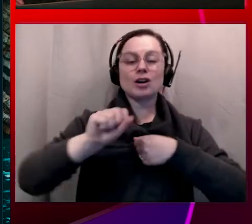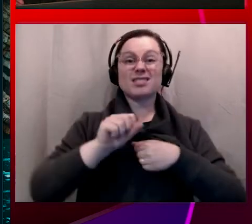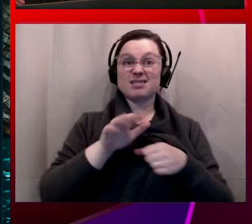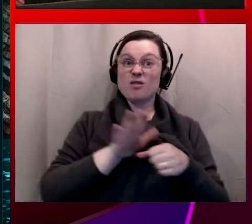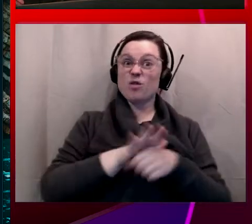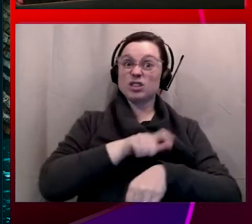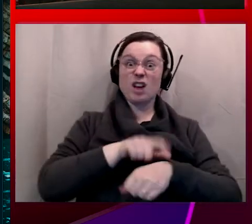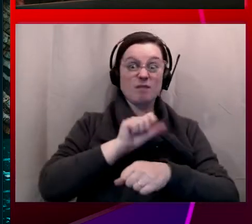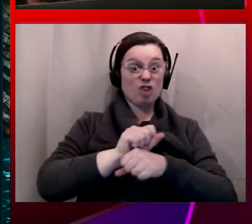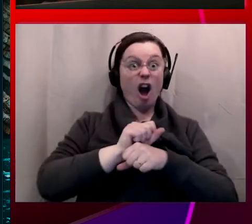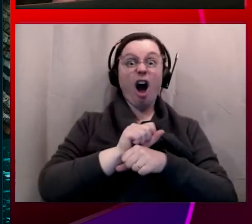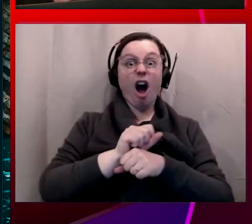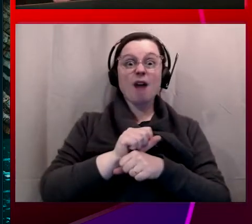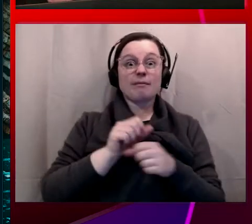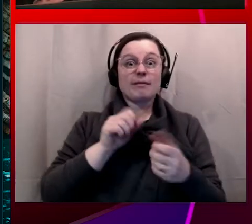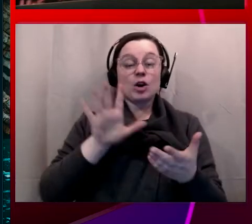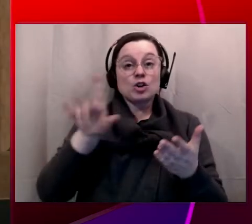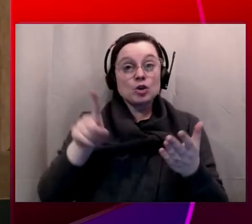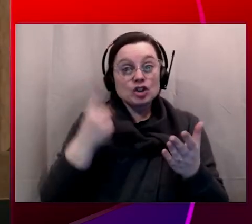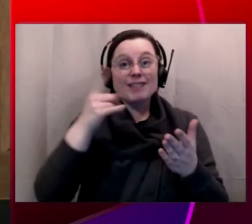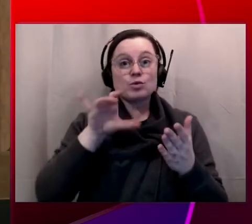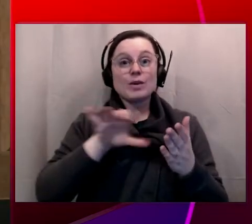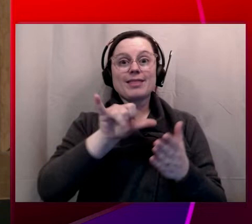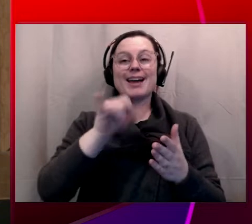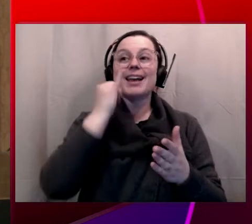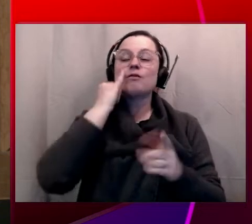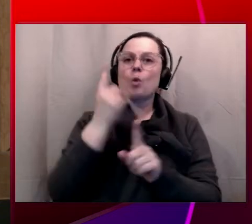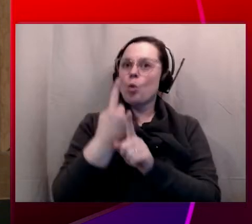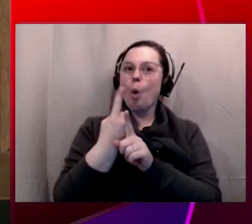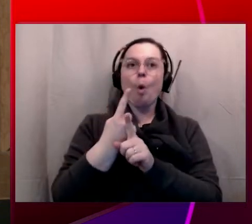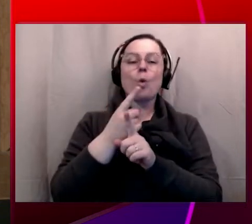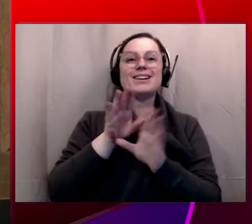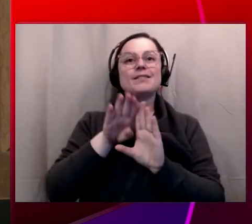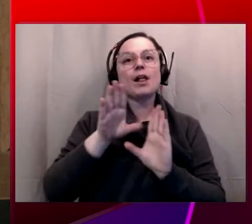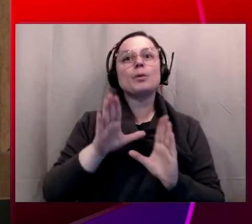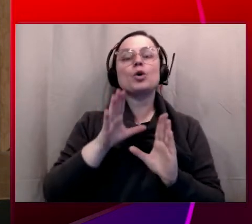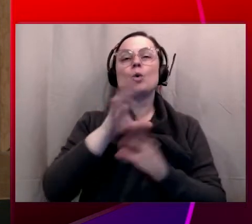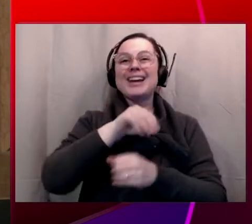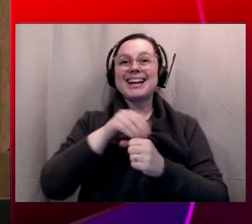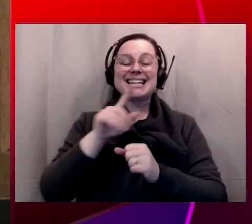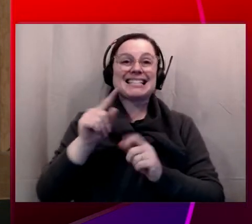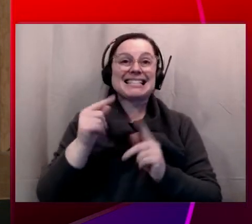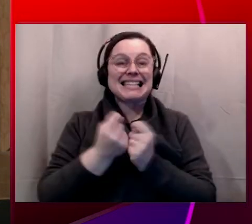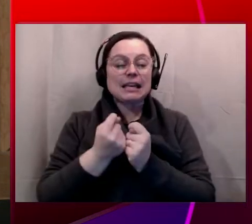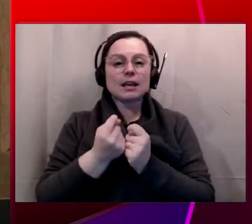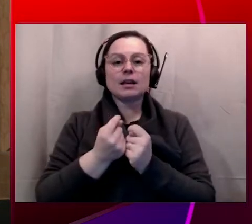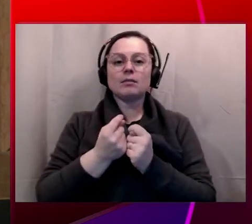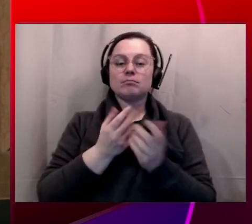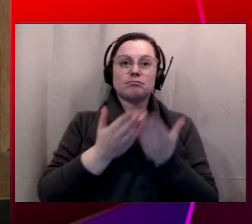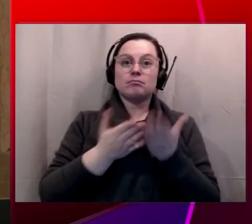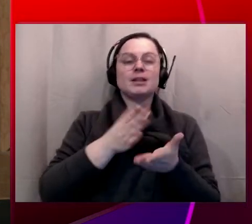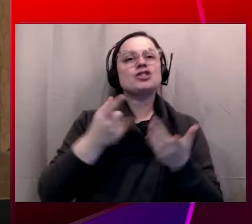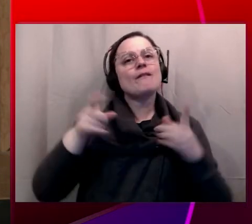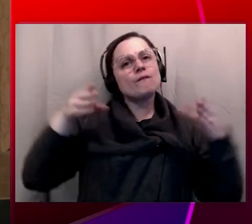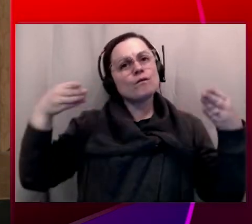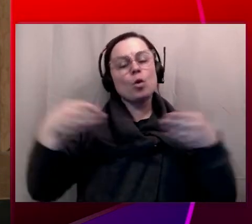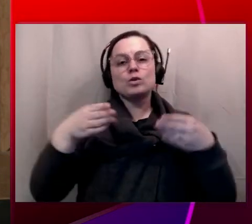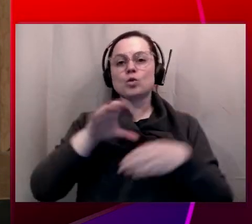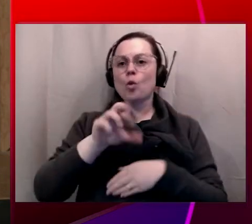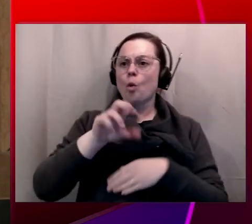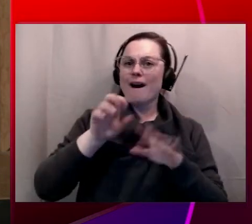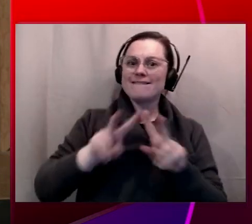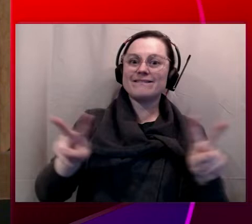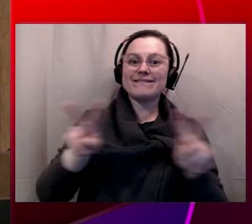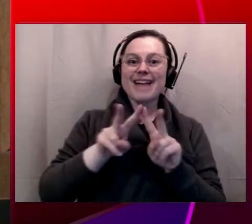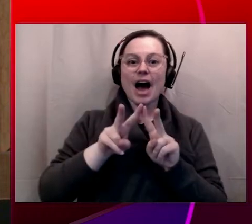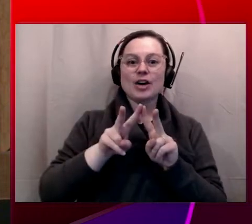job, right? And if you're a lone developer or even a developer on a team, you should be focusing on the core value proposition of your